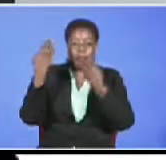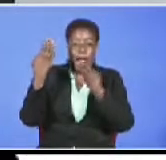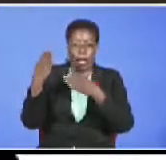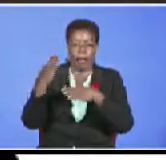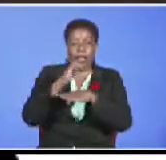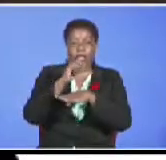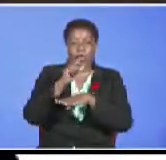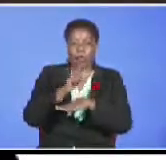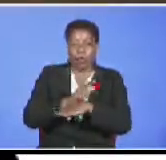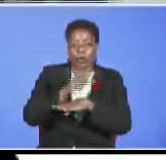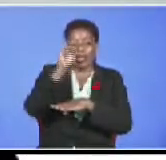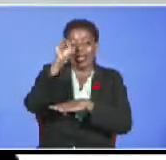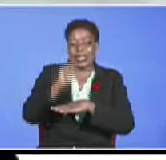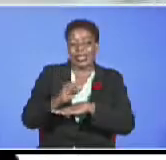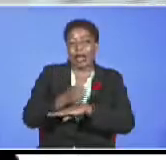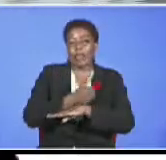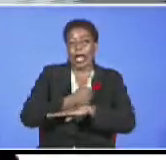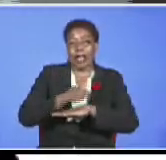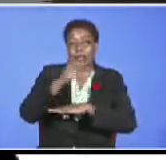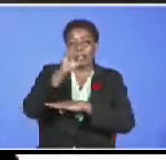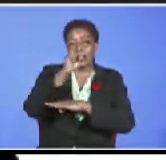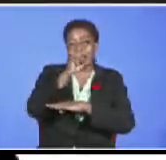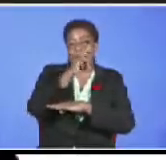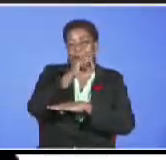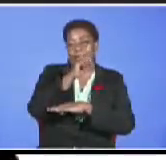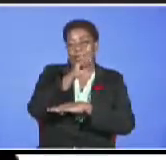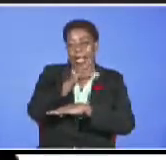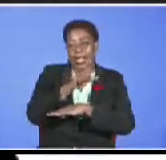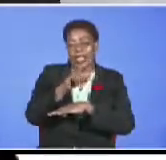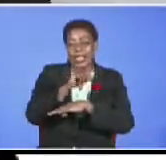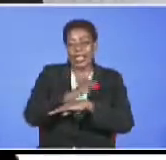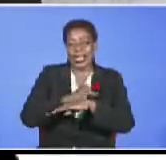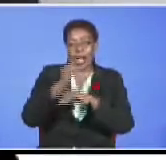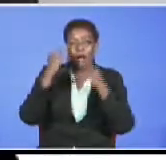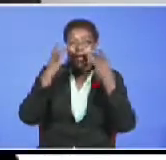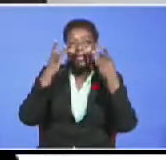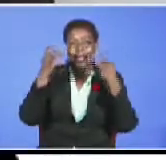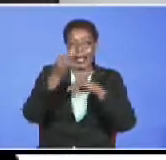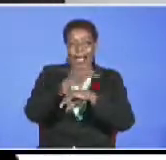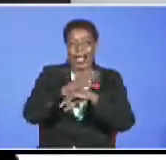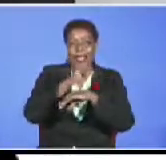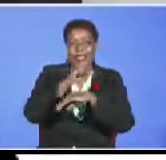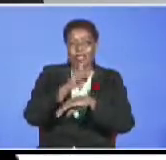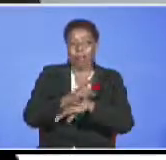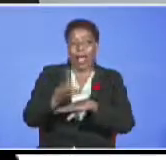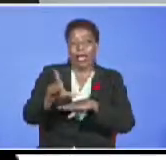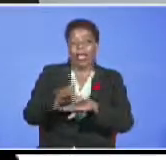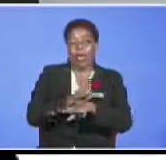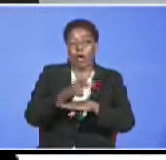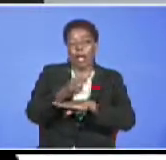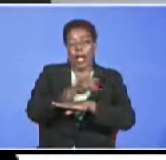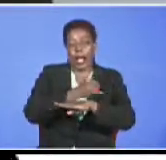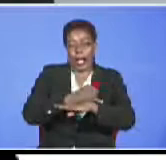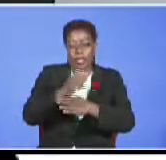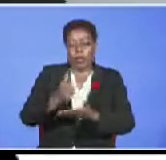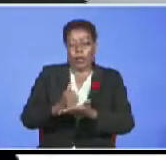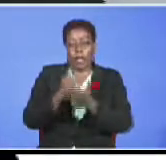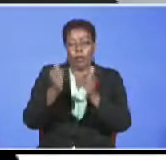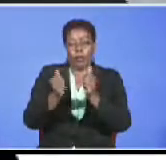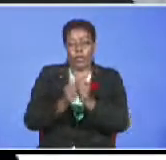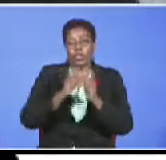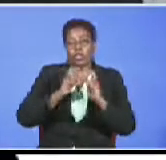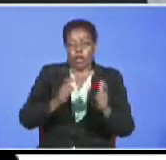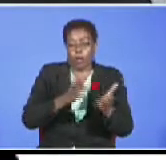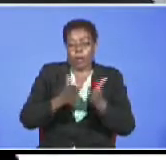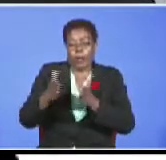Bahama, Eleuthera, South Andros, San Salvador, Inagua, Cat Island, Exuma, and Long Island to aid in Junkanoo